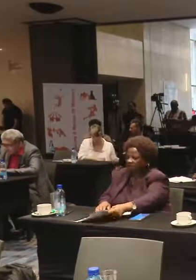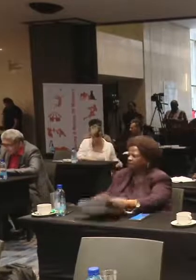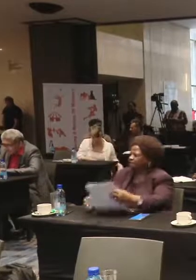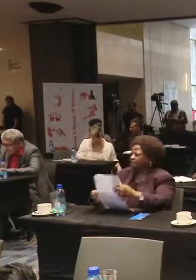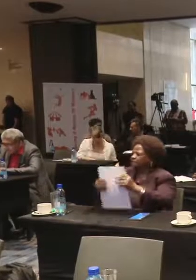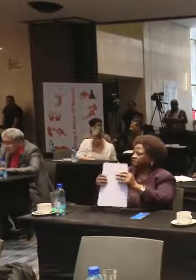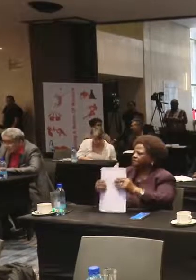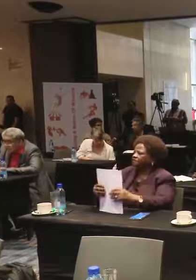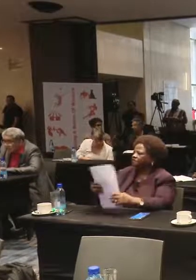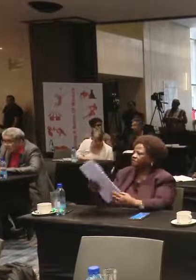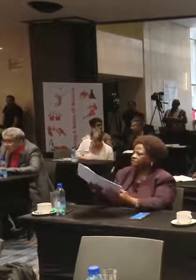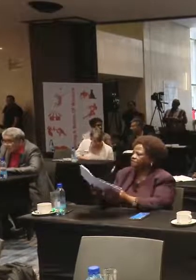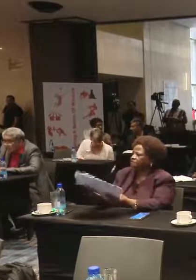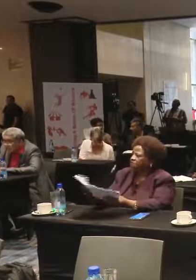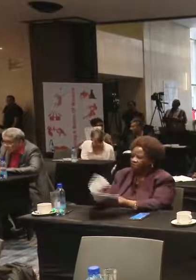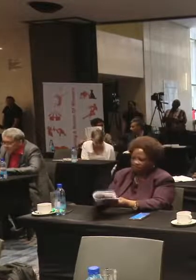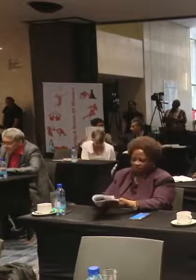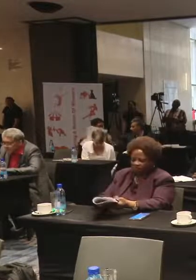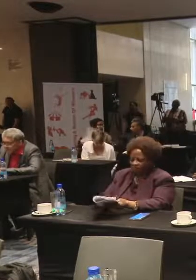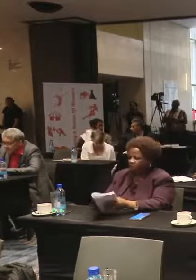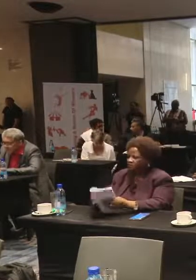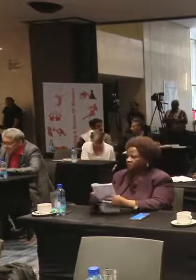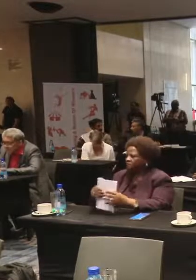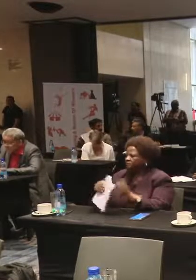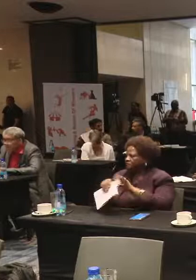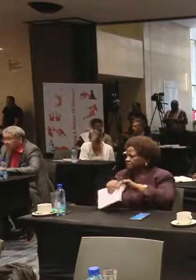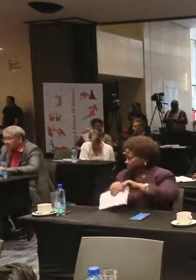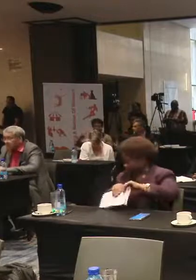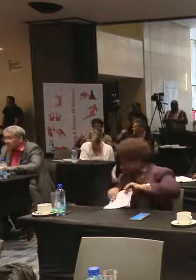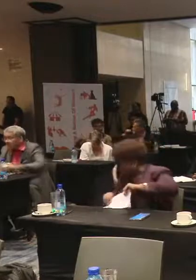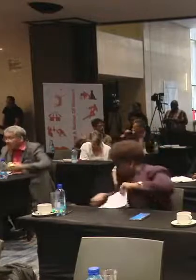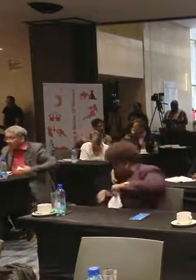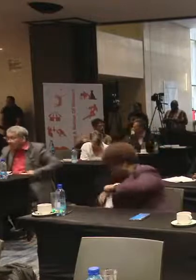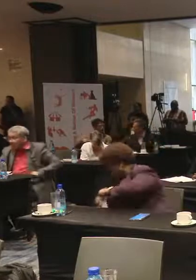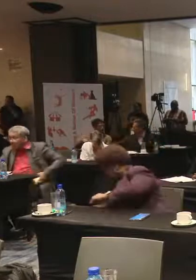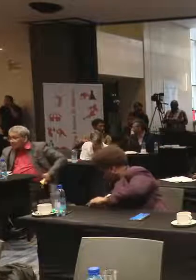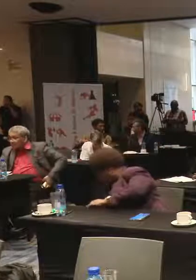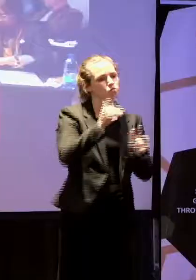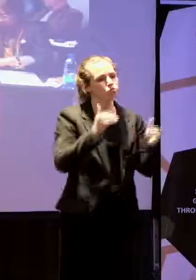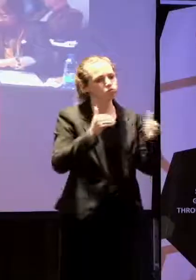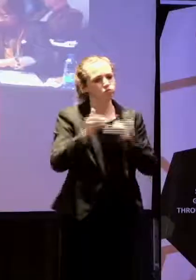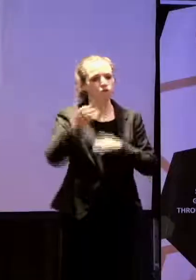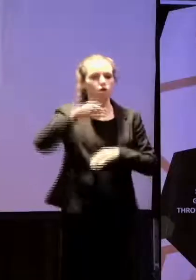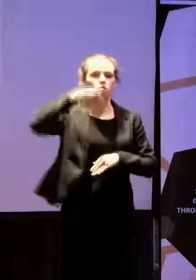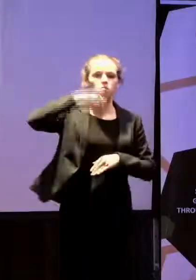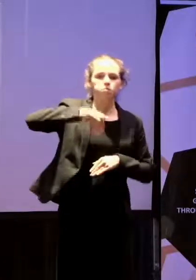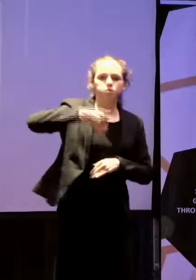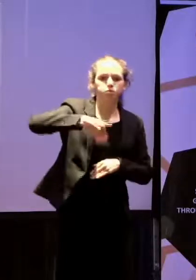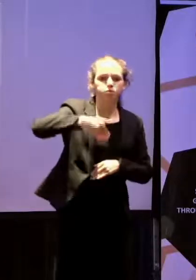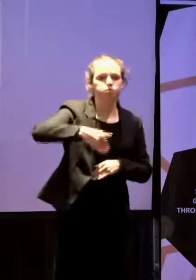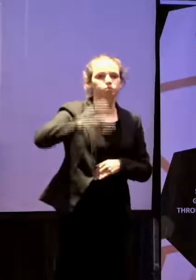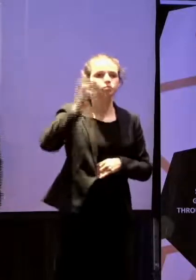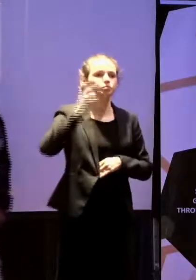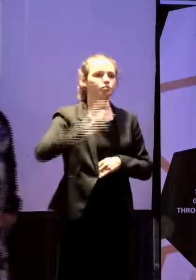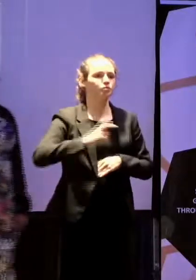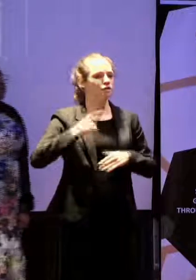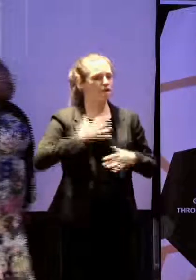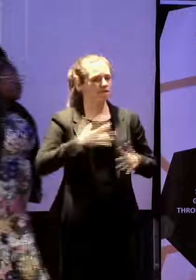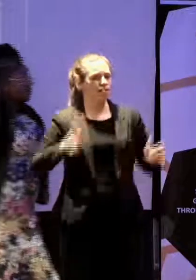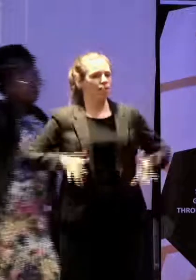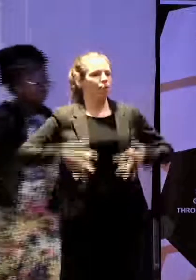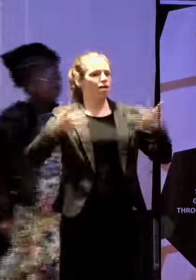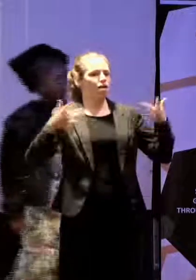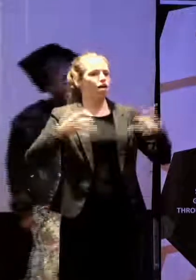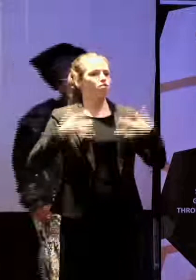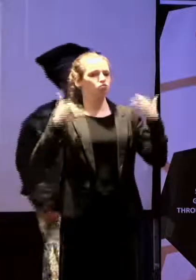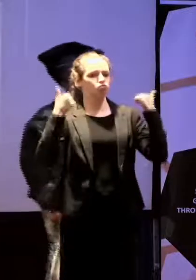Once more, thank you very much for your cooperation, attendance, cooperation. This was a very lively kind of event.